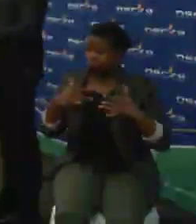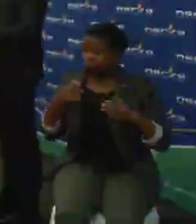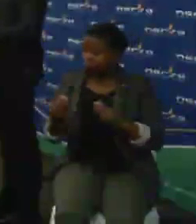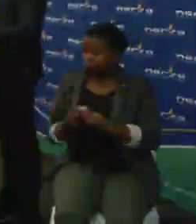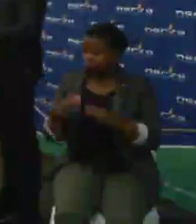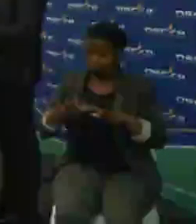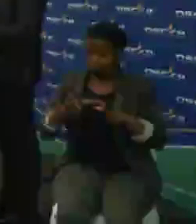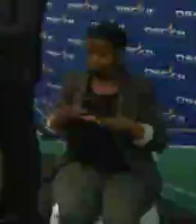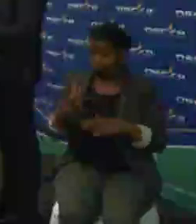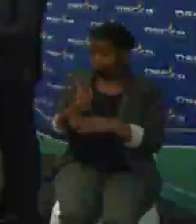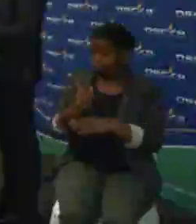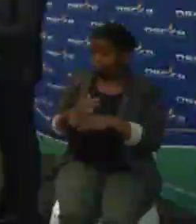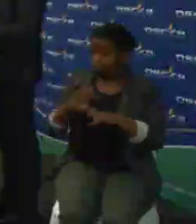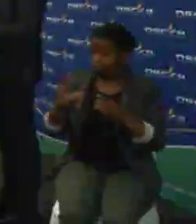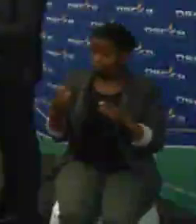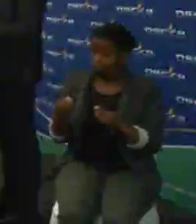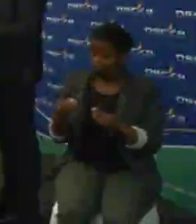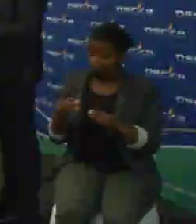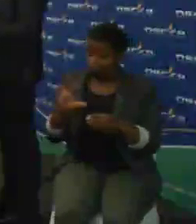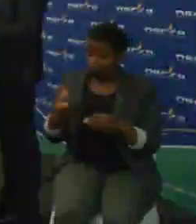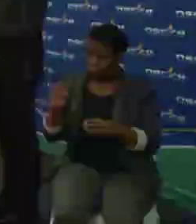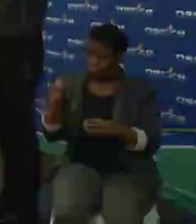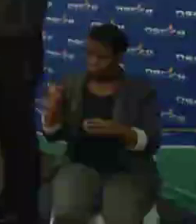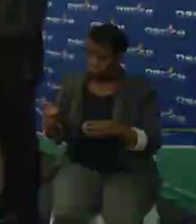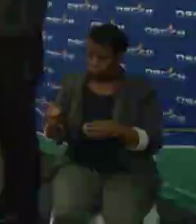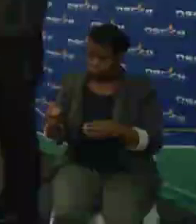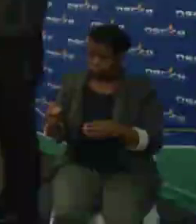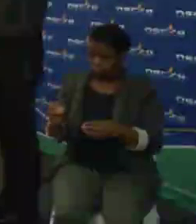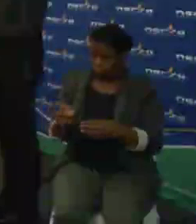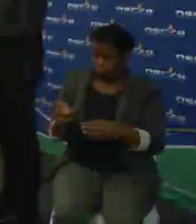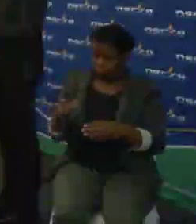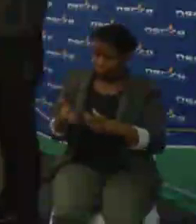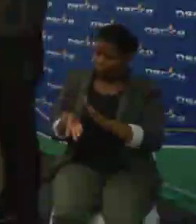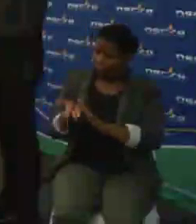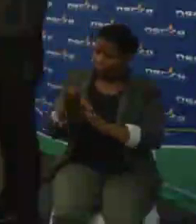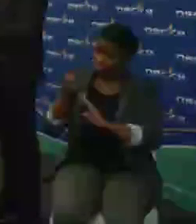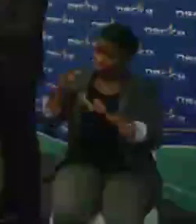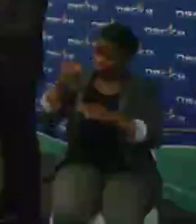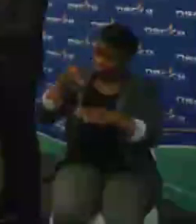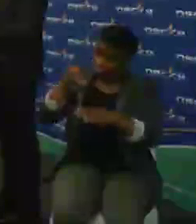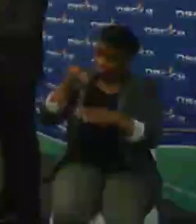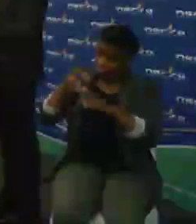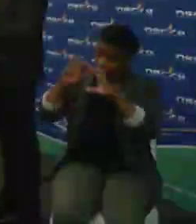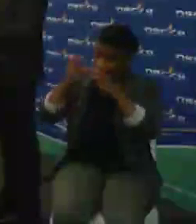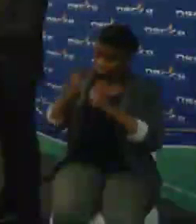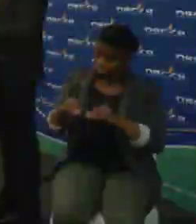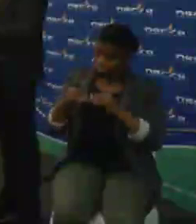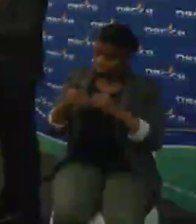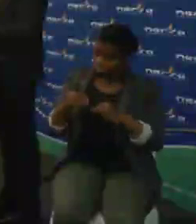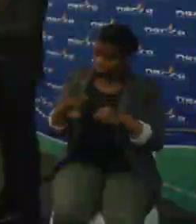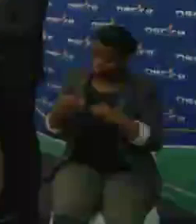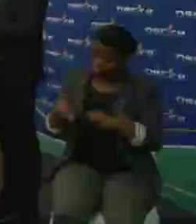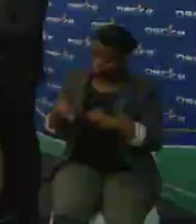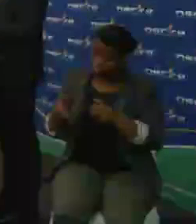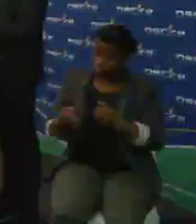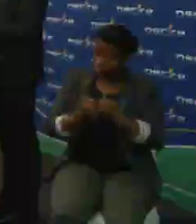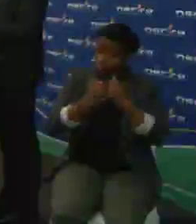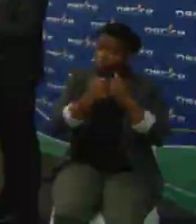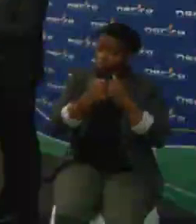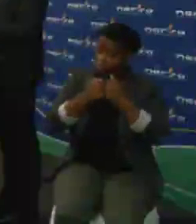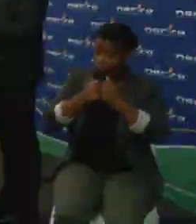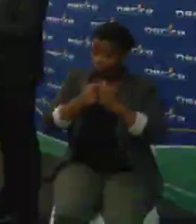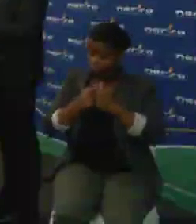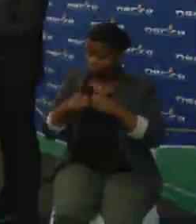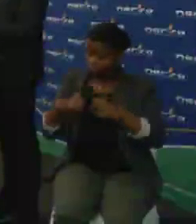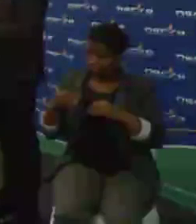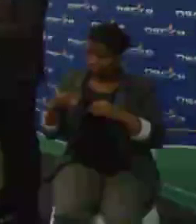plagued the utility on many occasions. Sakeli believes that the high tariff increases will allow Eskom's inefficient business model to persist, which will hamper much